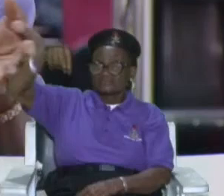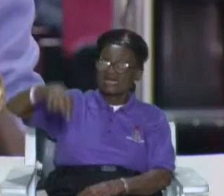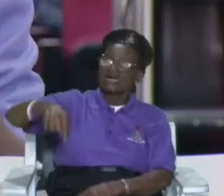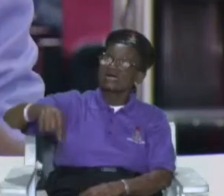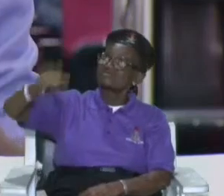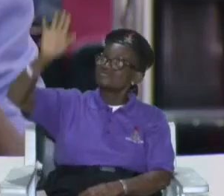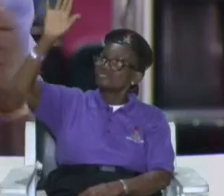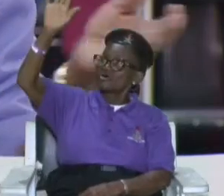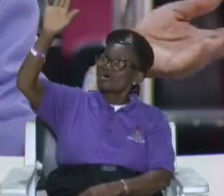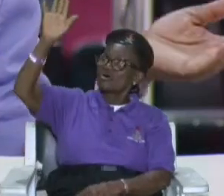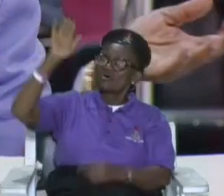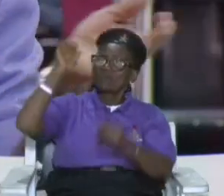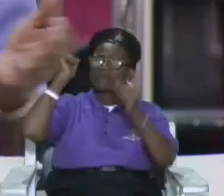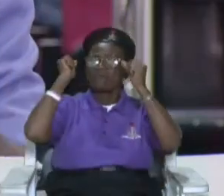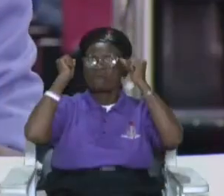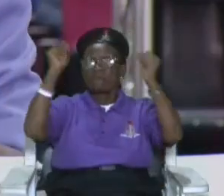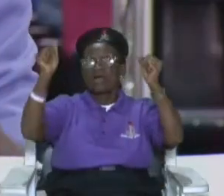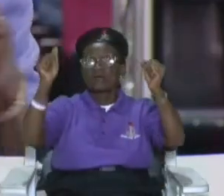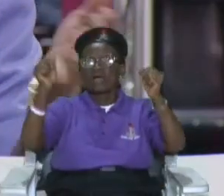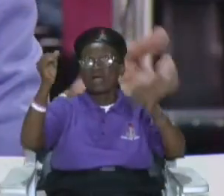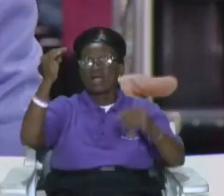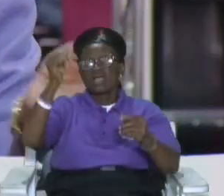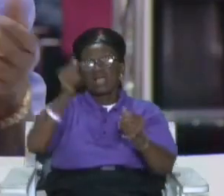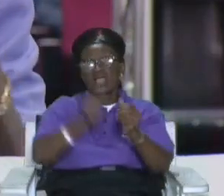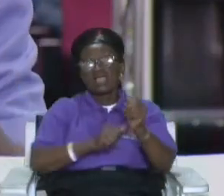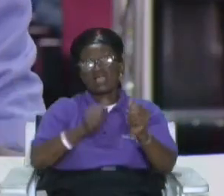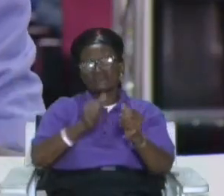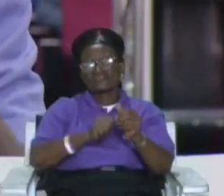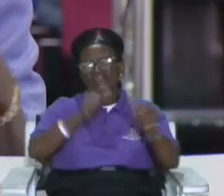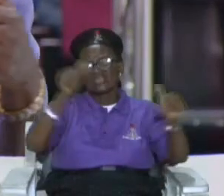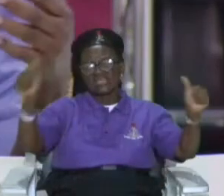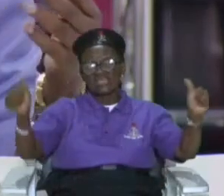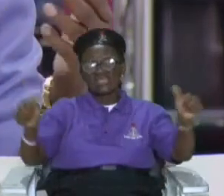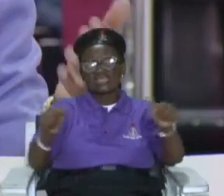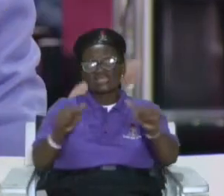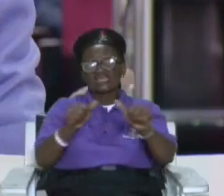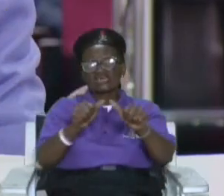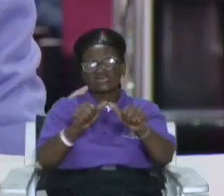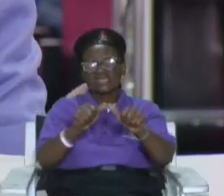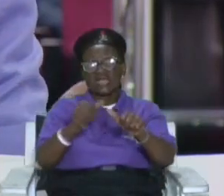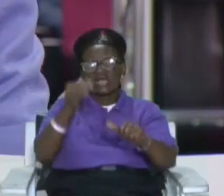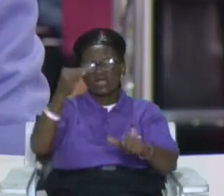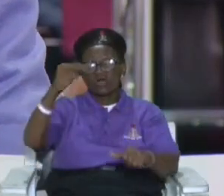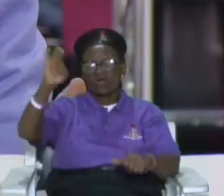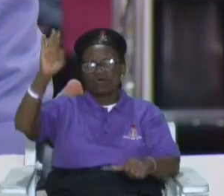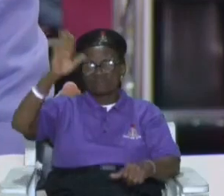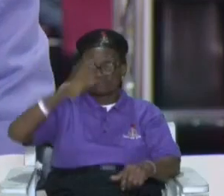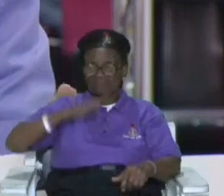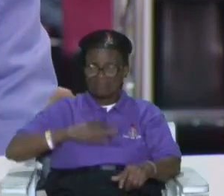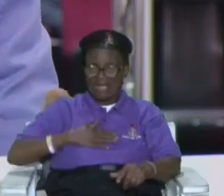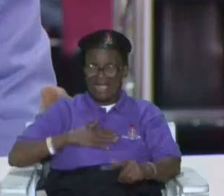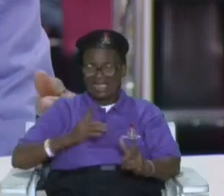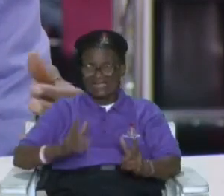In every facet of my life, send down your fire.